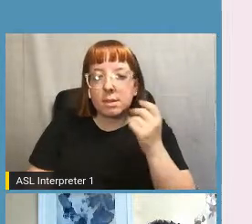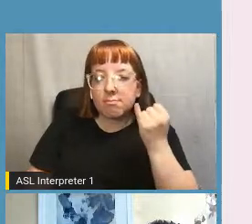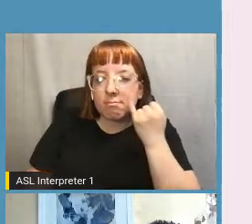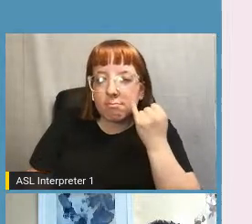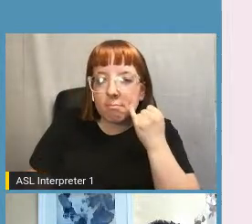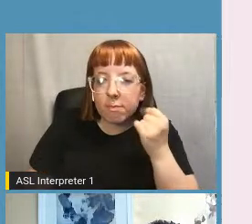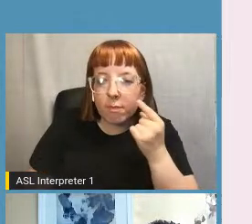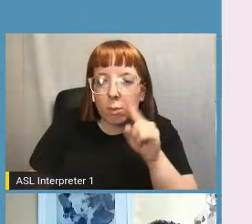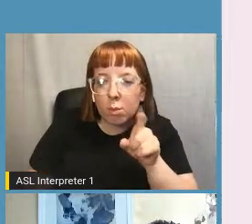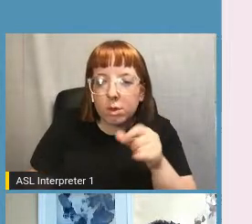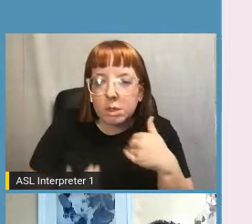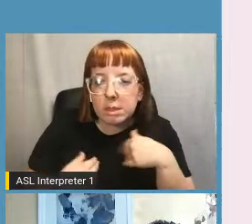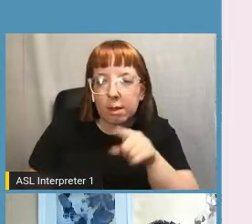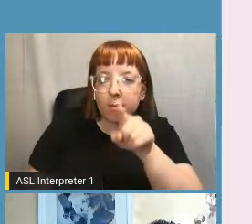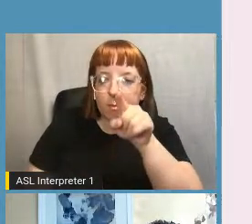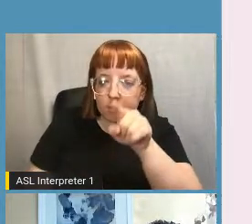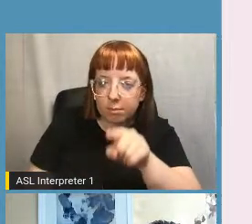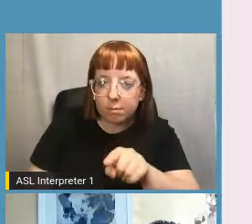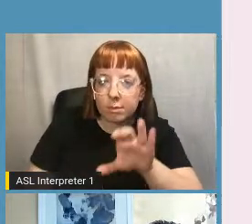Cool.